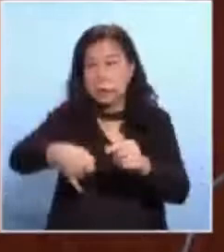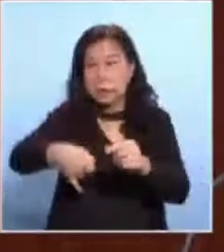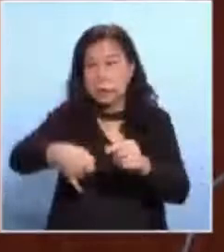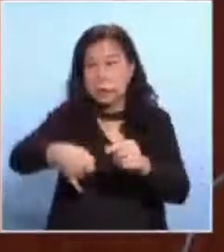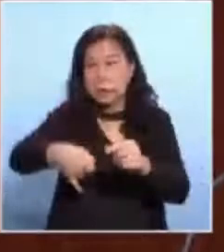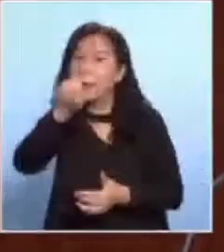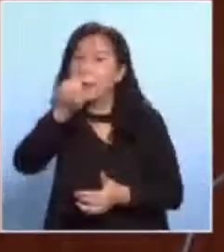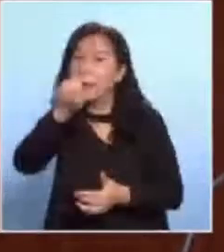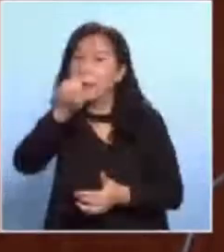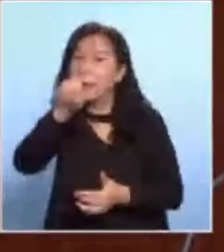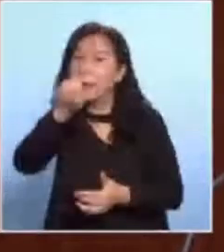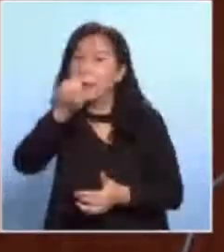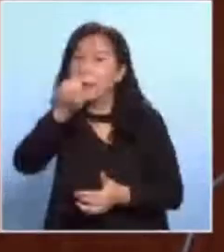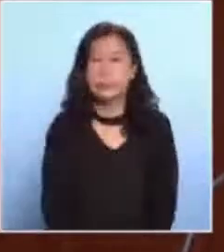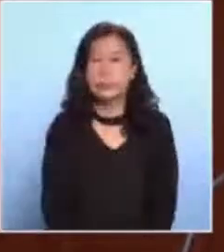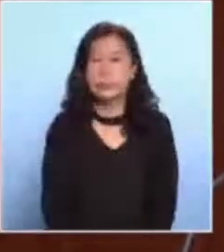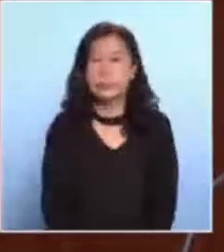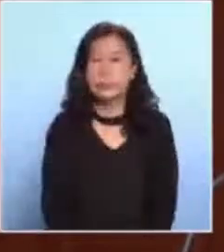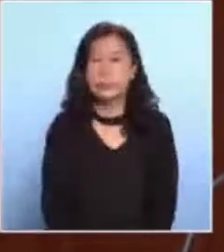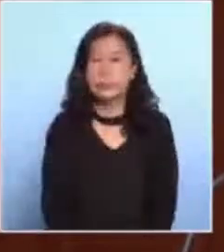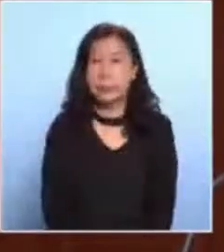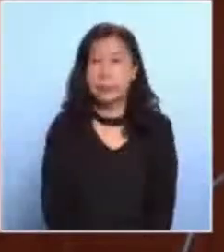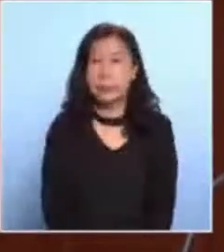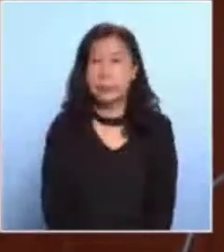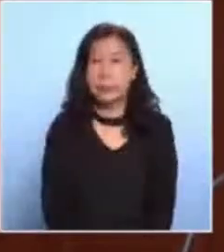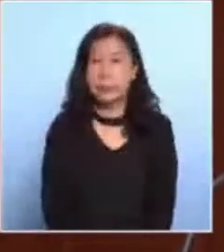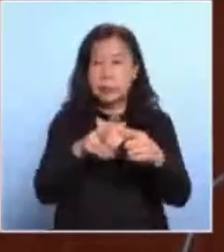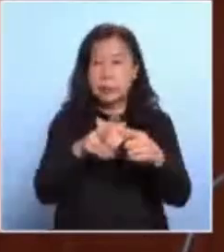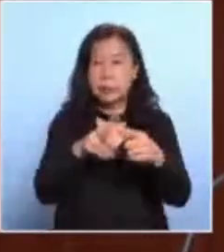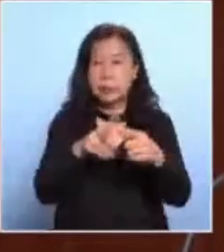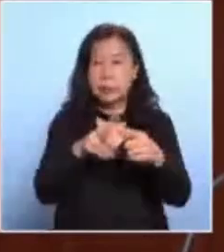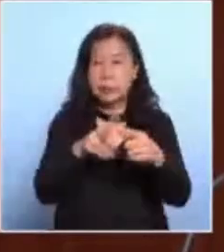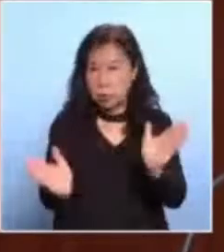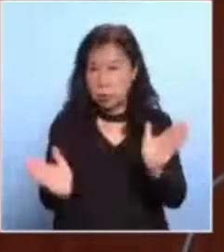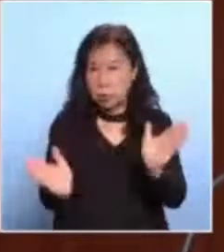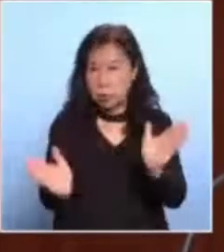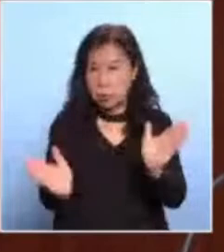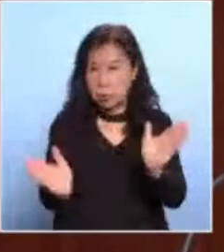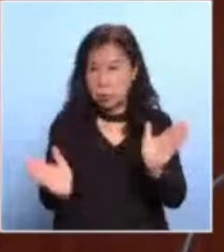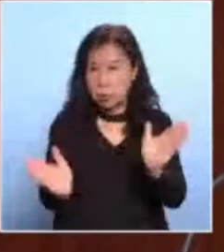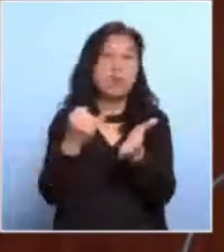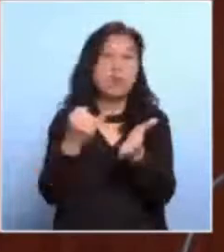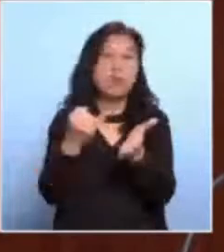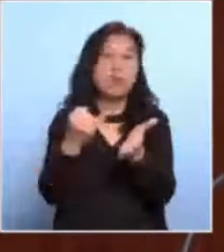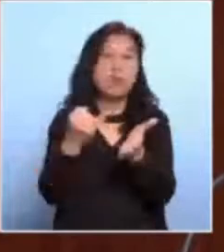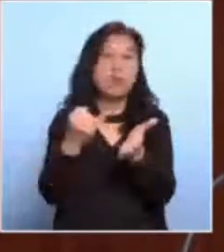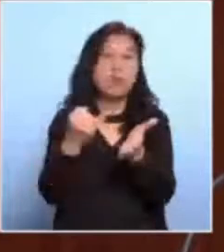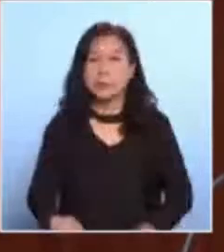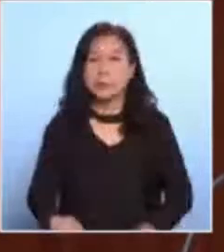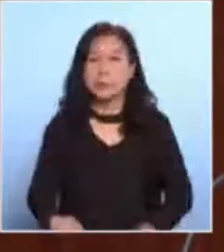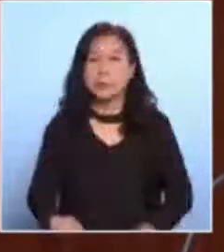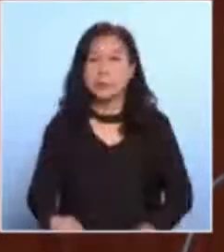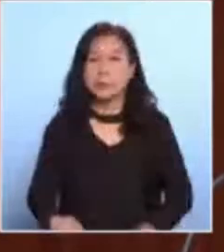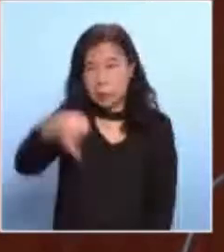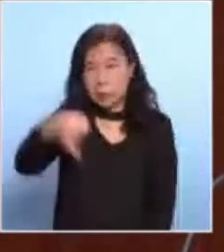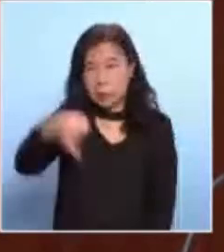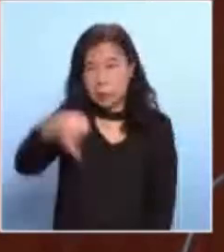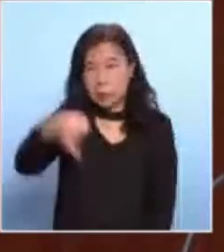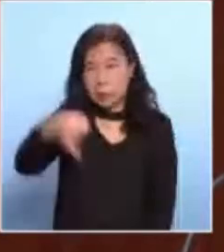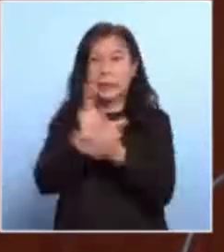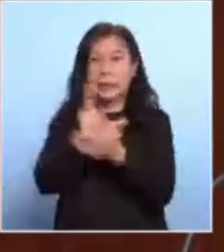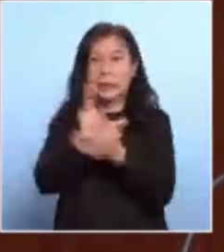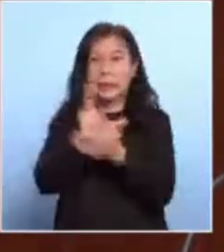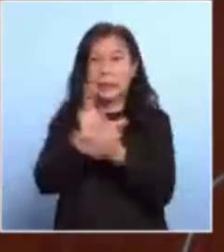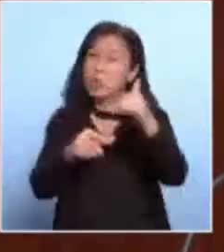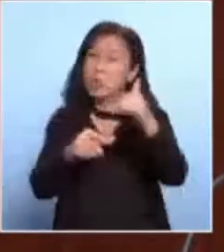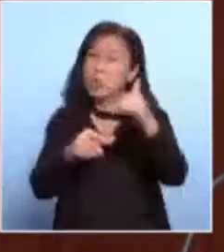2. Implement the patent box tax incentive. We will introduce a bill into the LegCo in the first